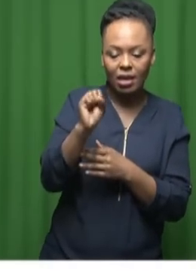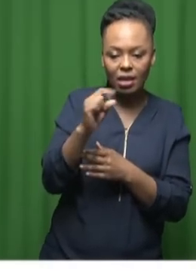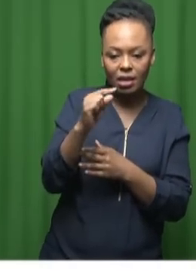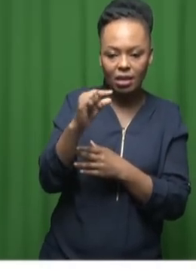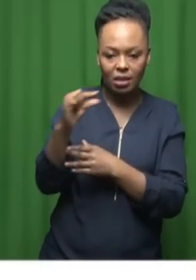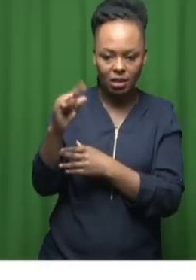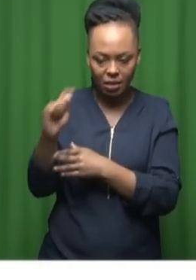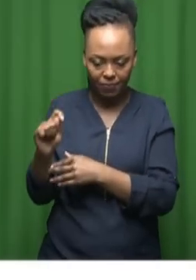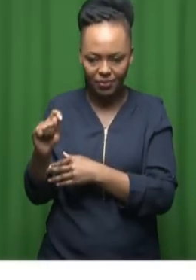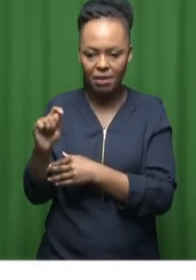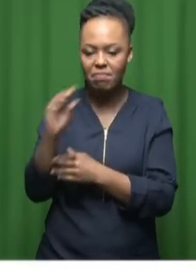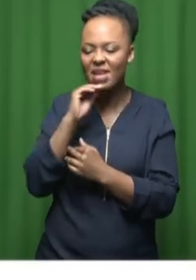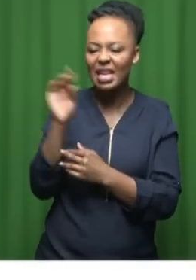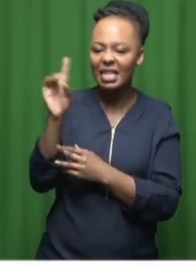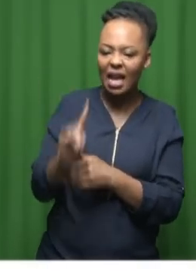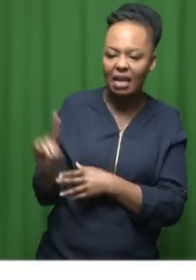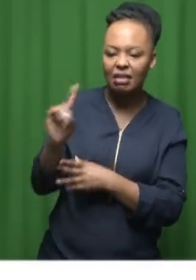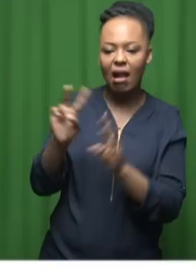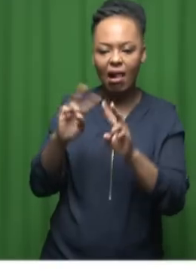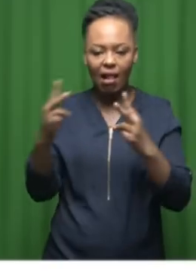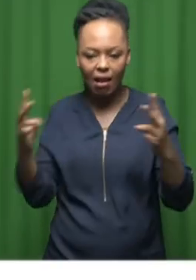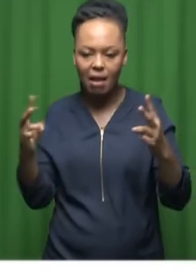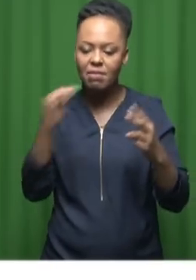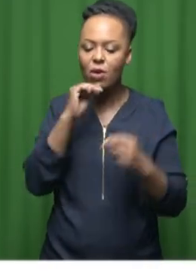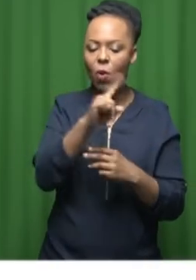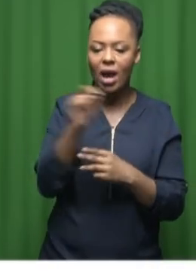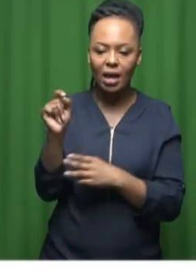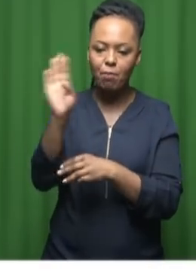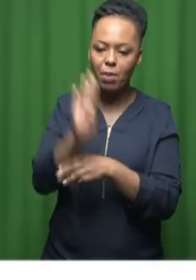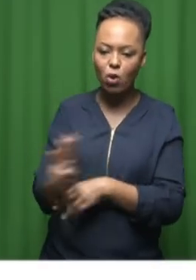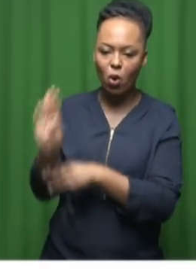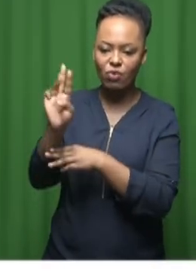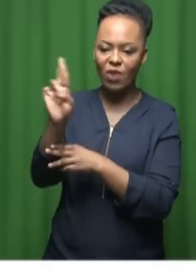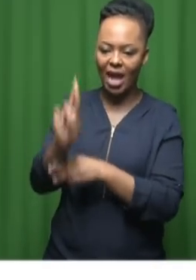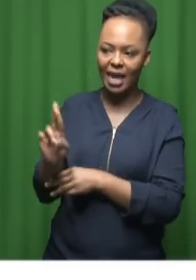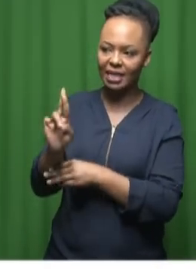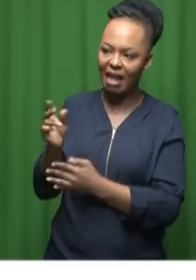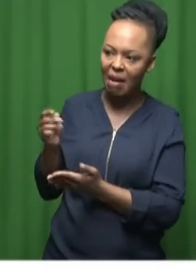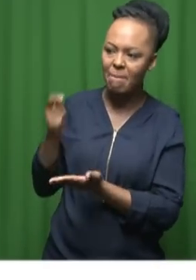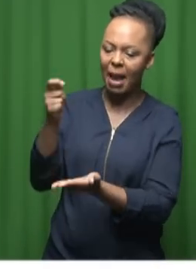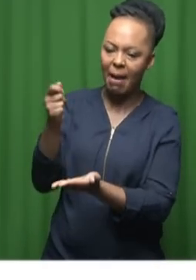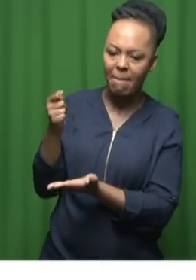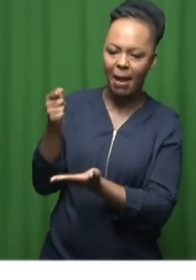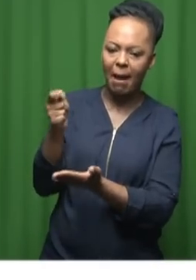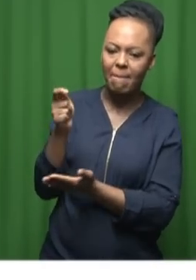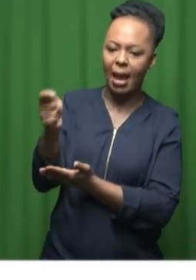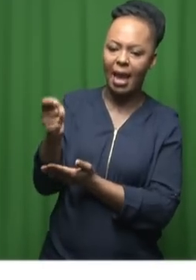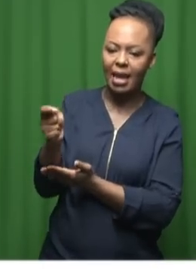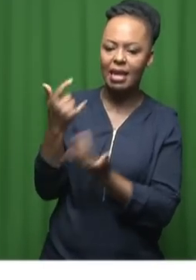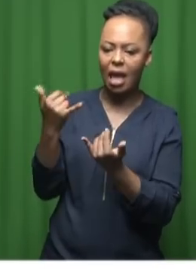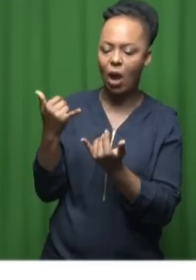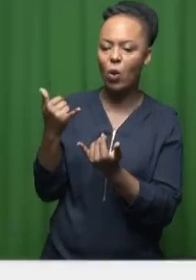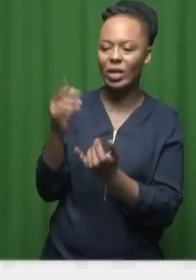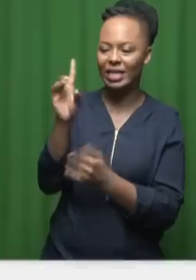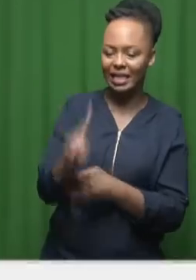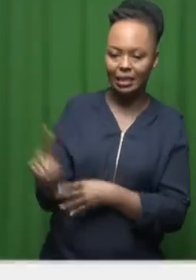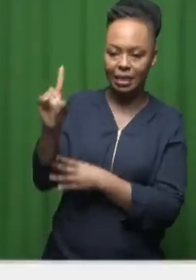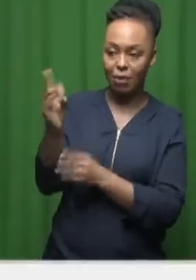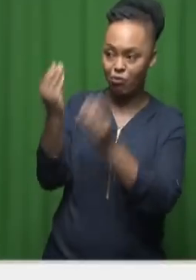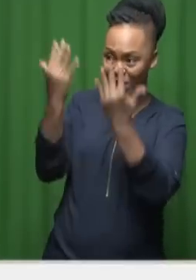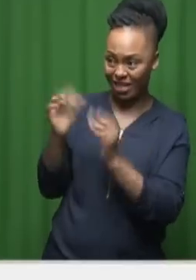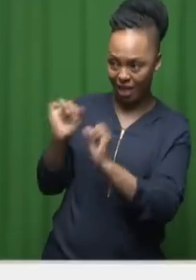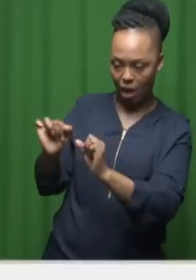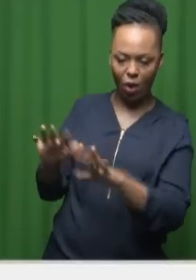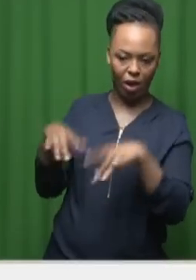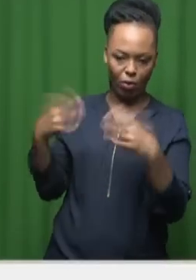would spend 100 billion rand a year on diesel. So we don't have that budget.